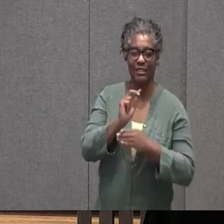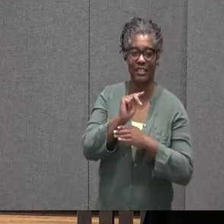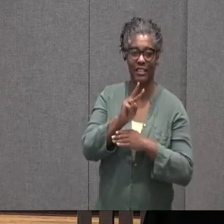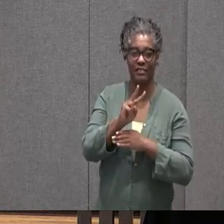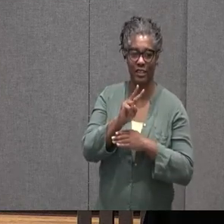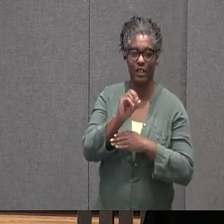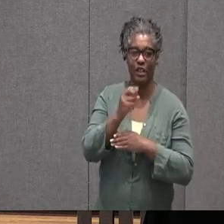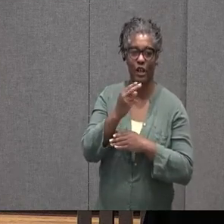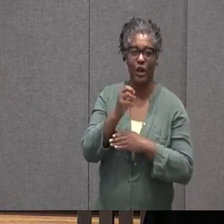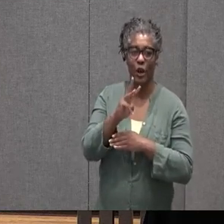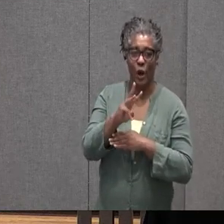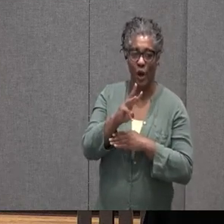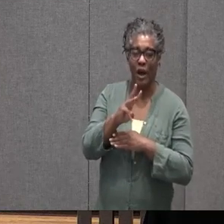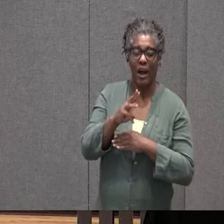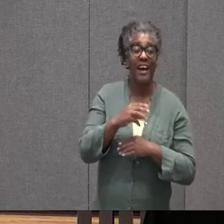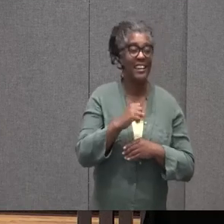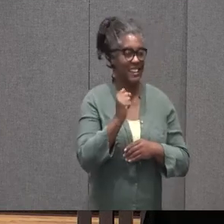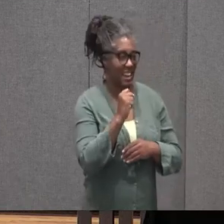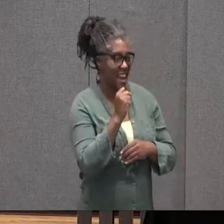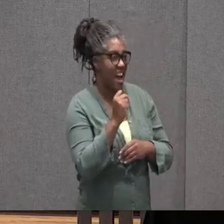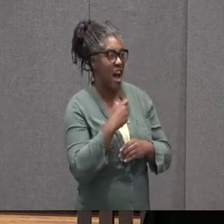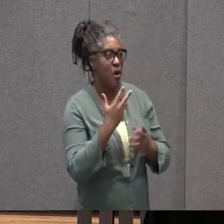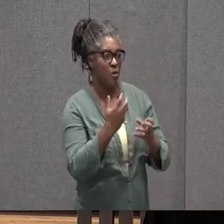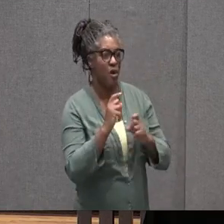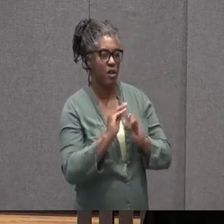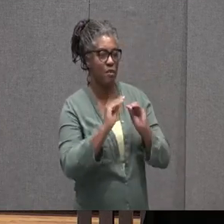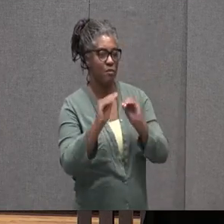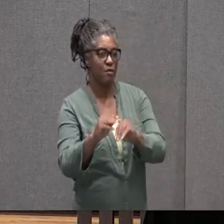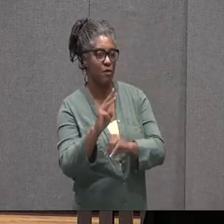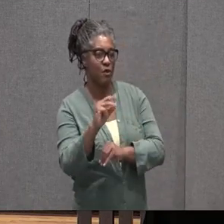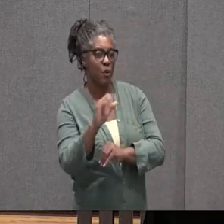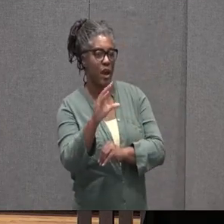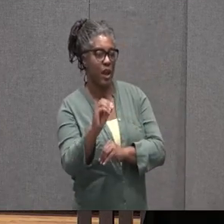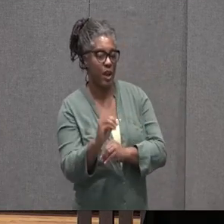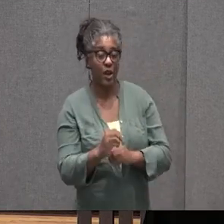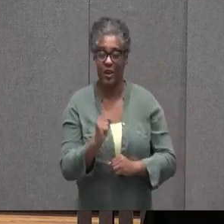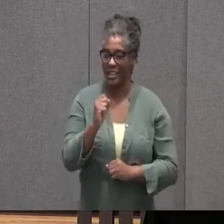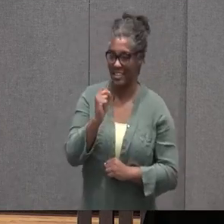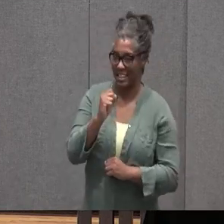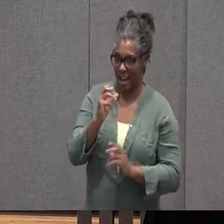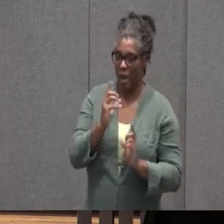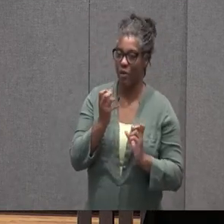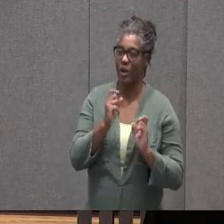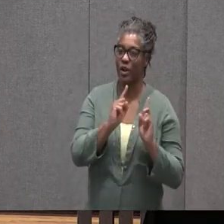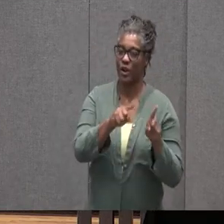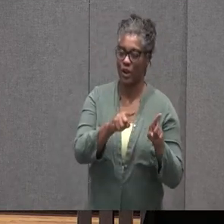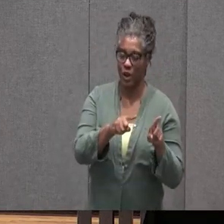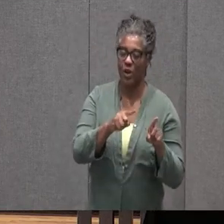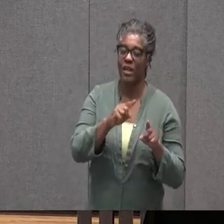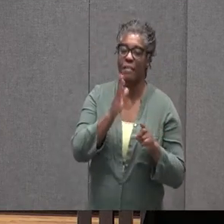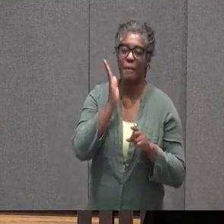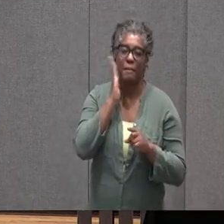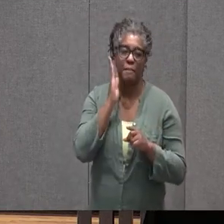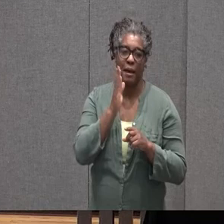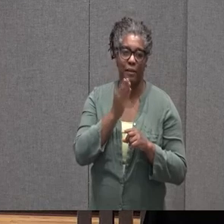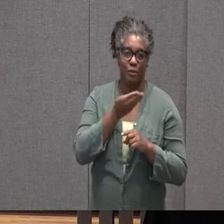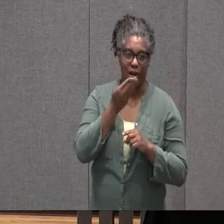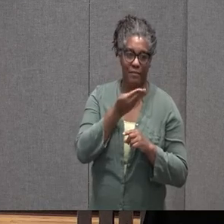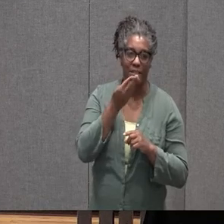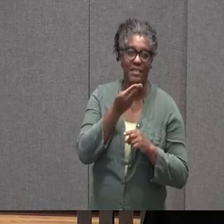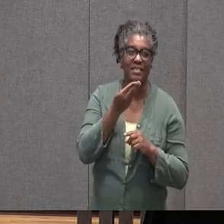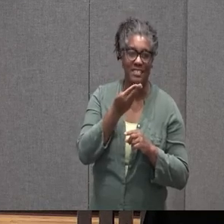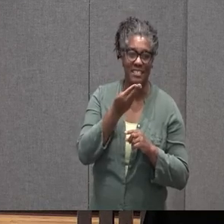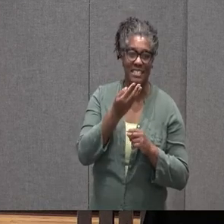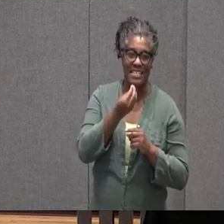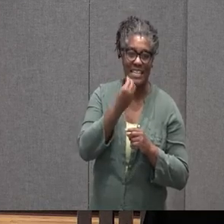Waco. Yeah, I want to stay at their bed and breakfast that they have and have her make me some muffins. You know what's wild is while I